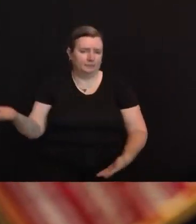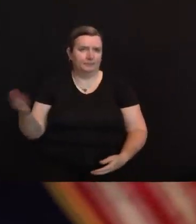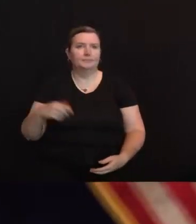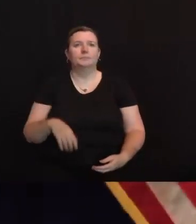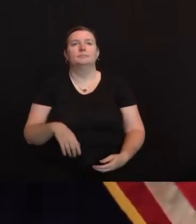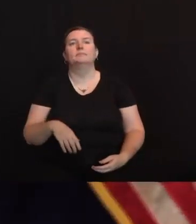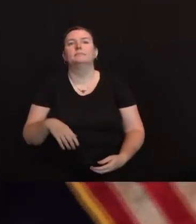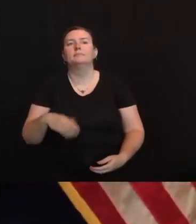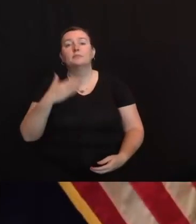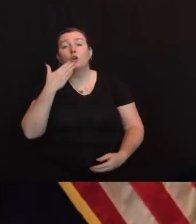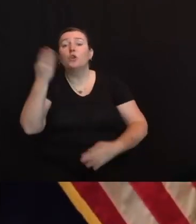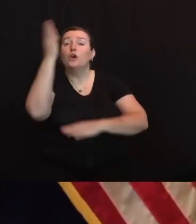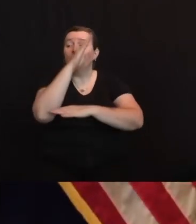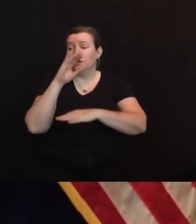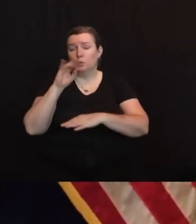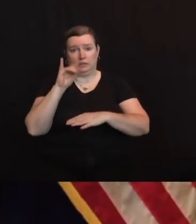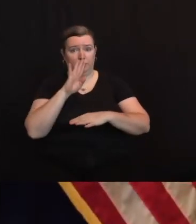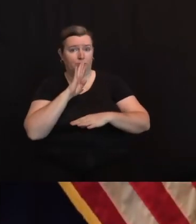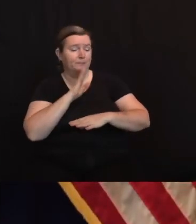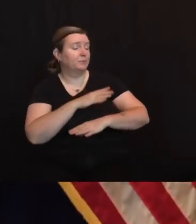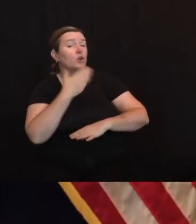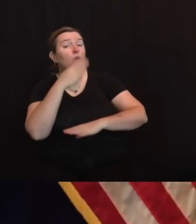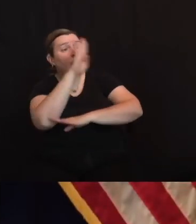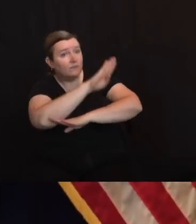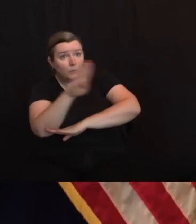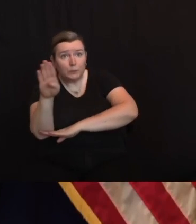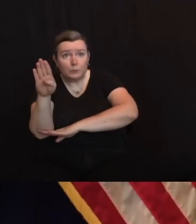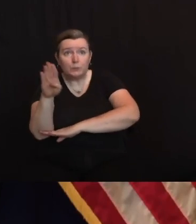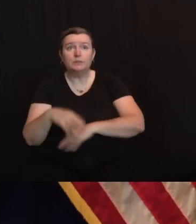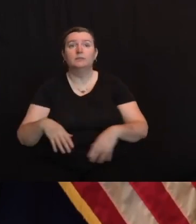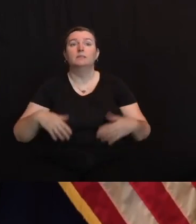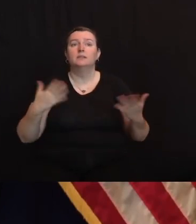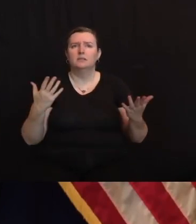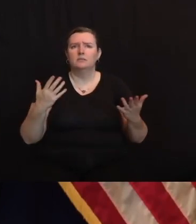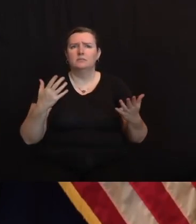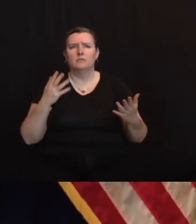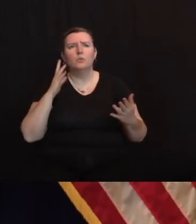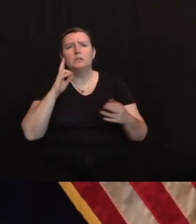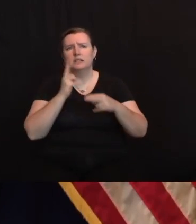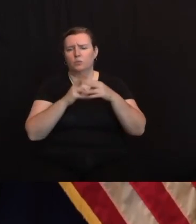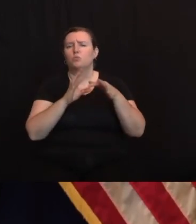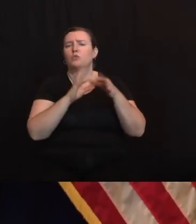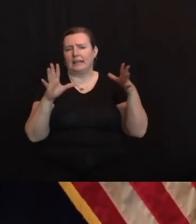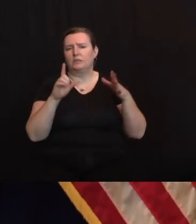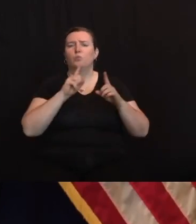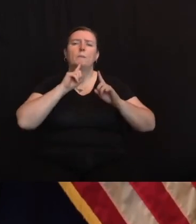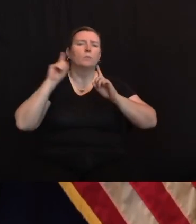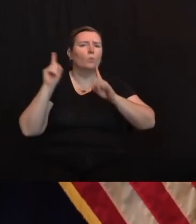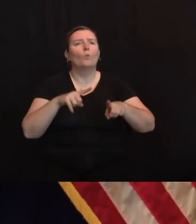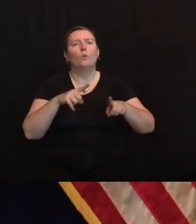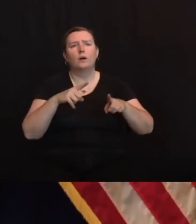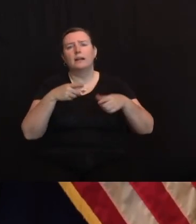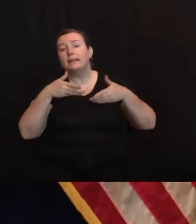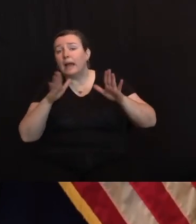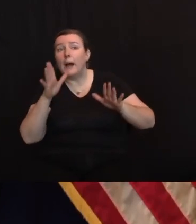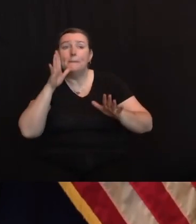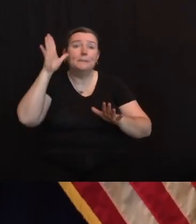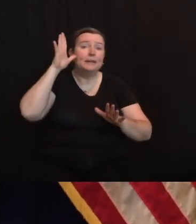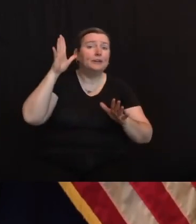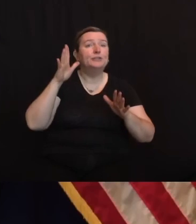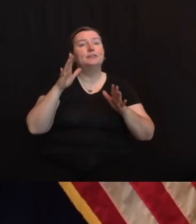and good afternoon. Well, as the Governor mentioned, the Department will be releasing a directive that will allow the parents or legal guardians